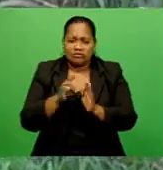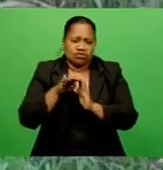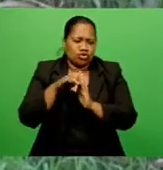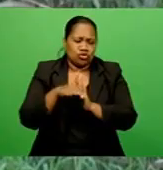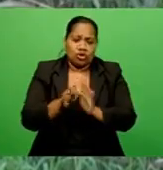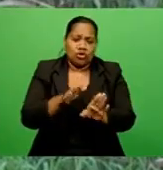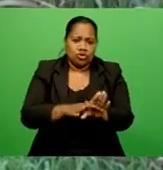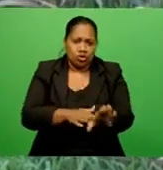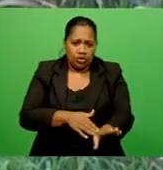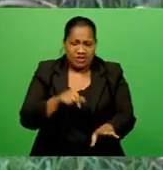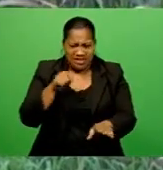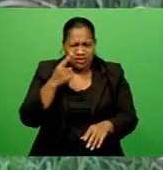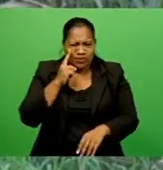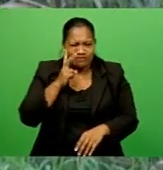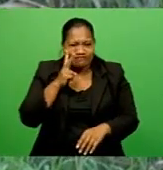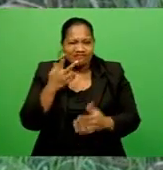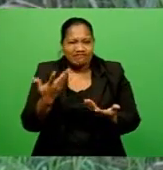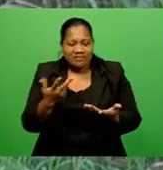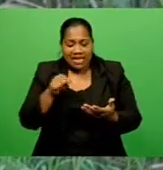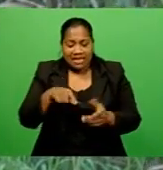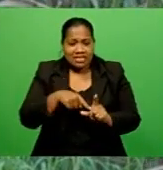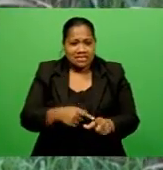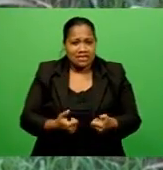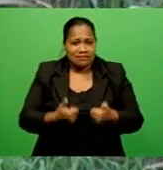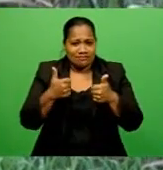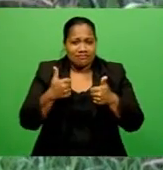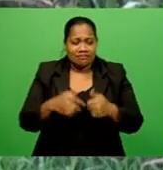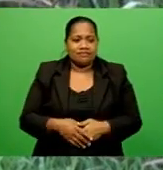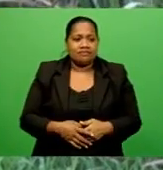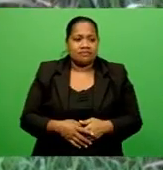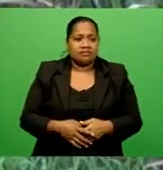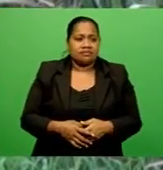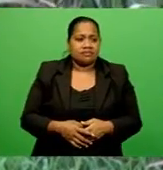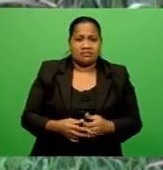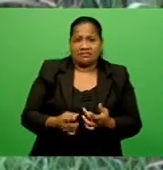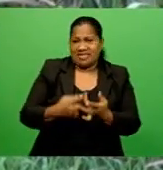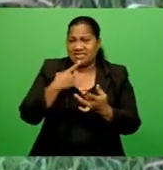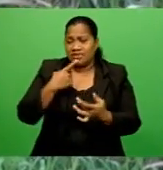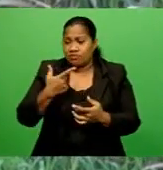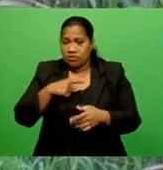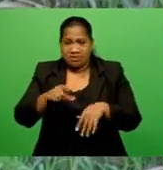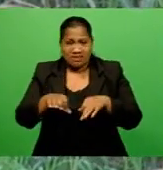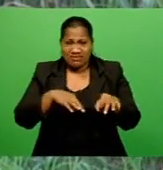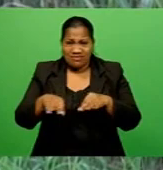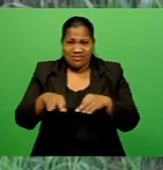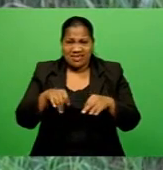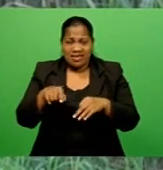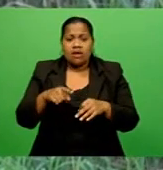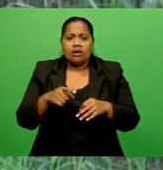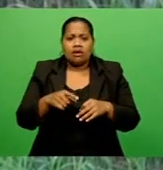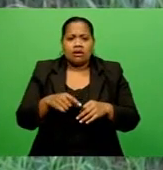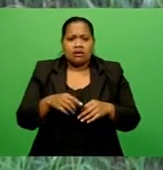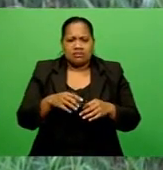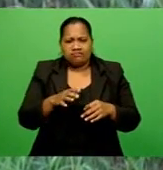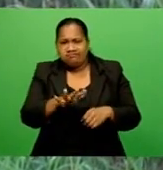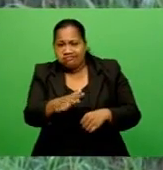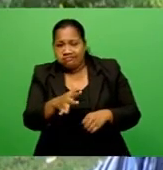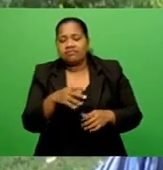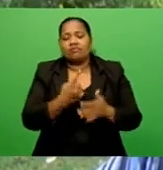good. 70-year-old Padmawati says due to decline in production, she has diversified into farming as